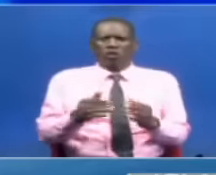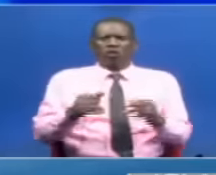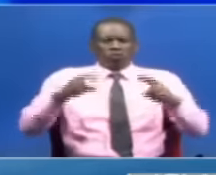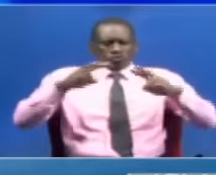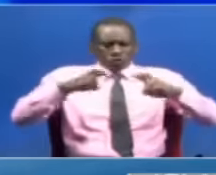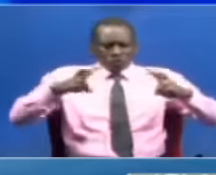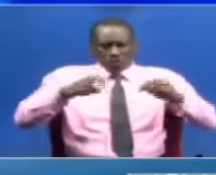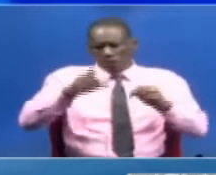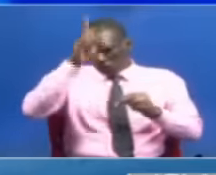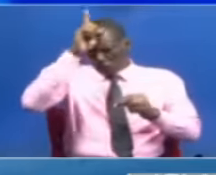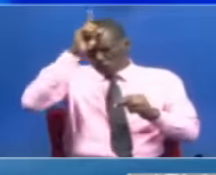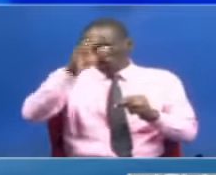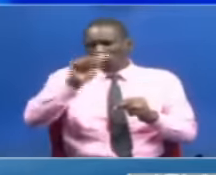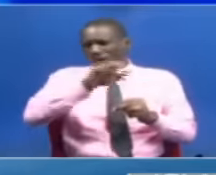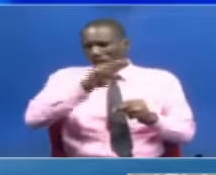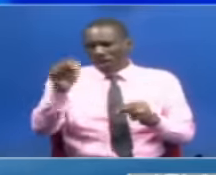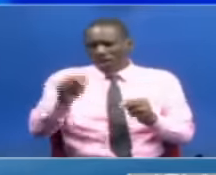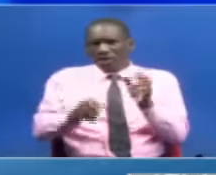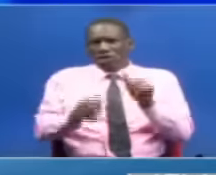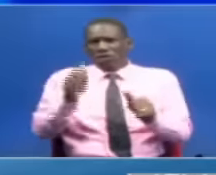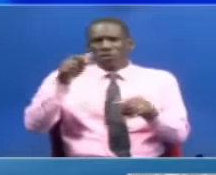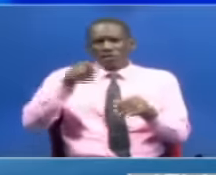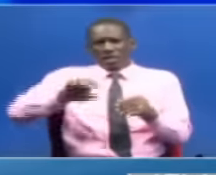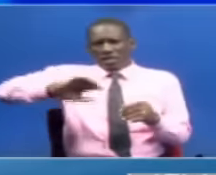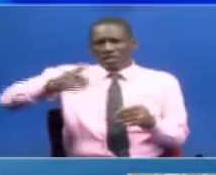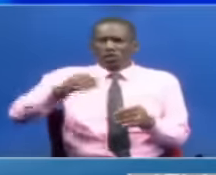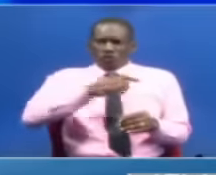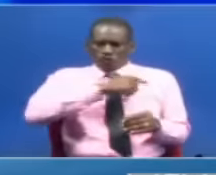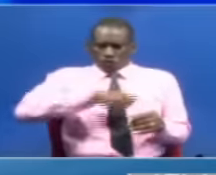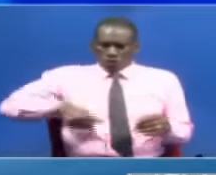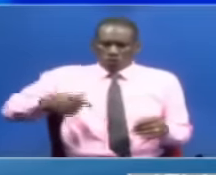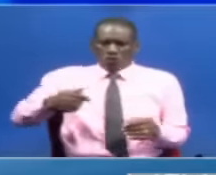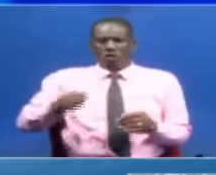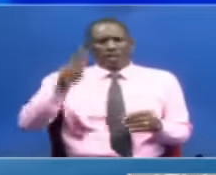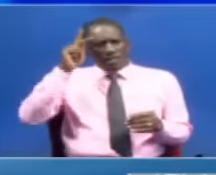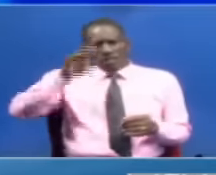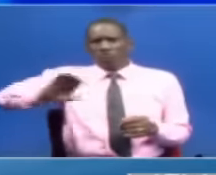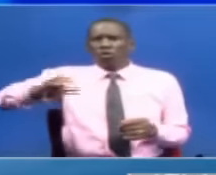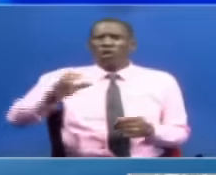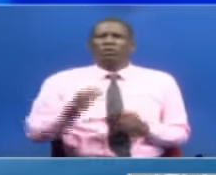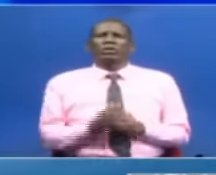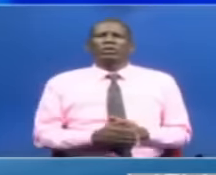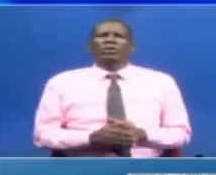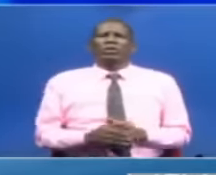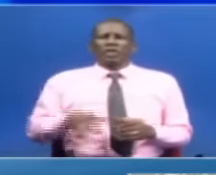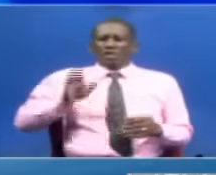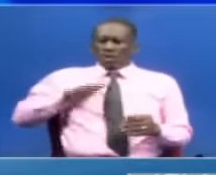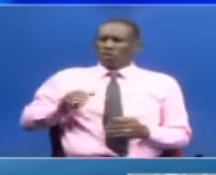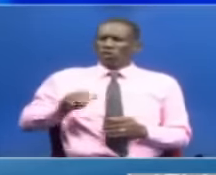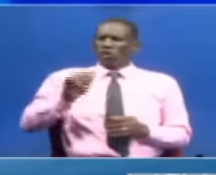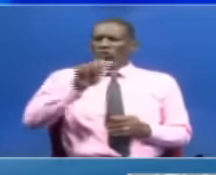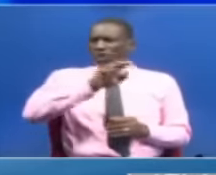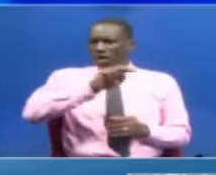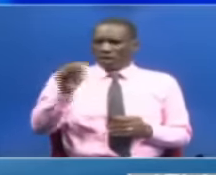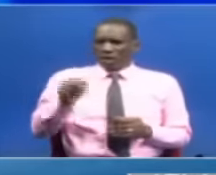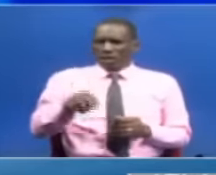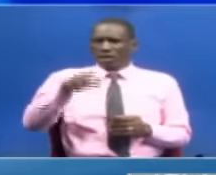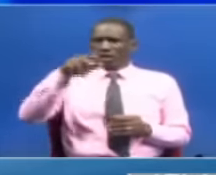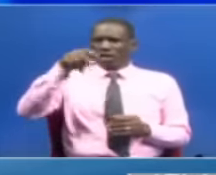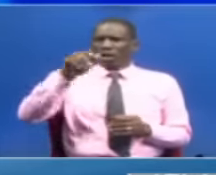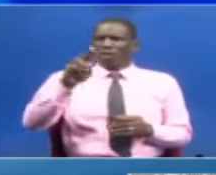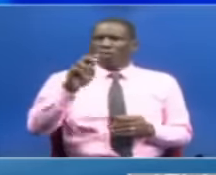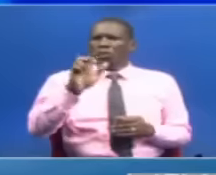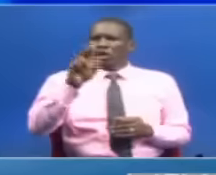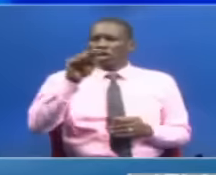Njeri, which is tucked in a sleepy town in Githunguri in the county of Kiambu. Her mother, Pauline Njoroge, spoke exclusively